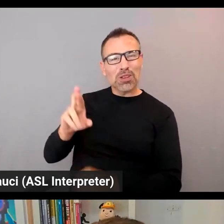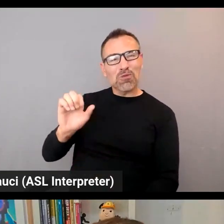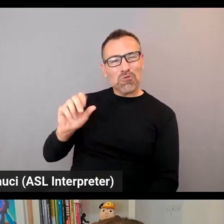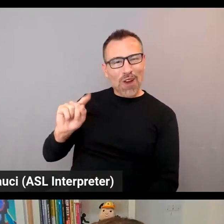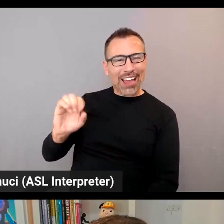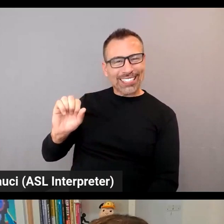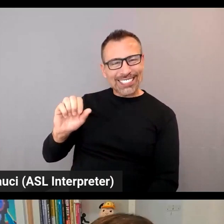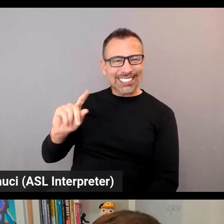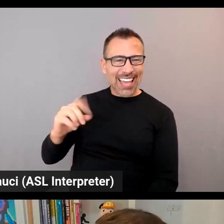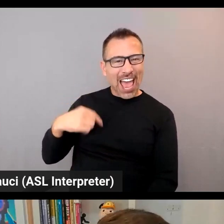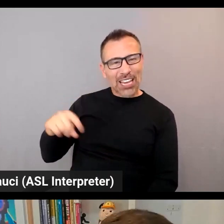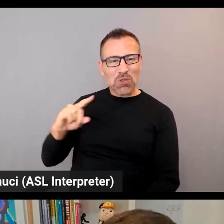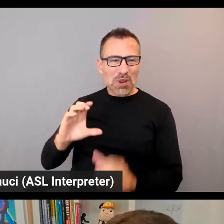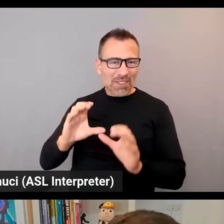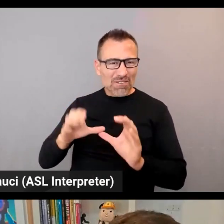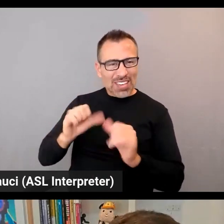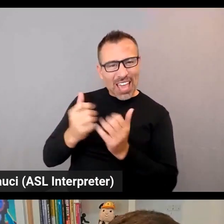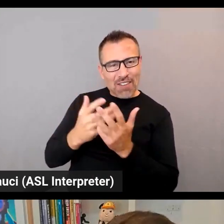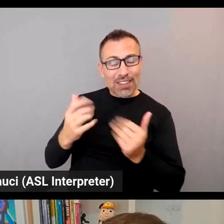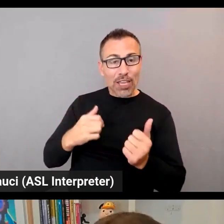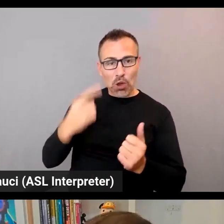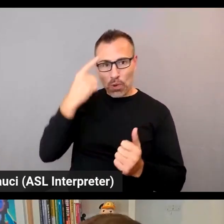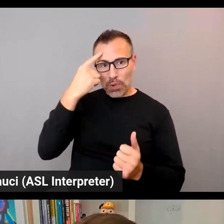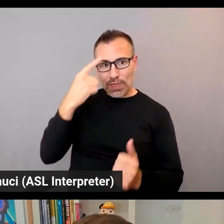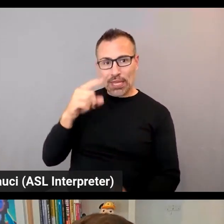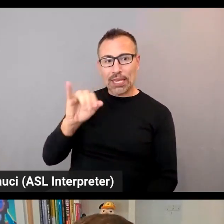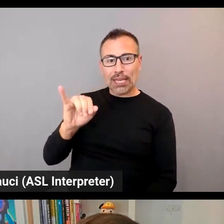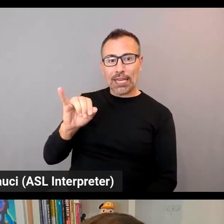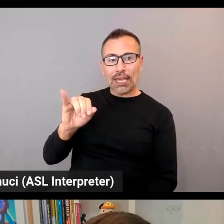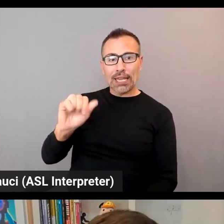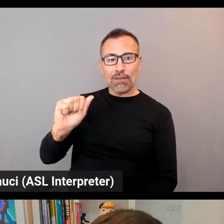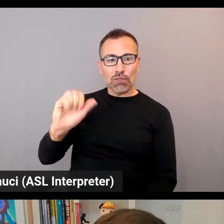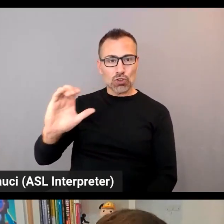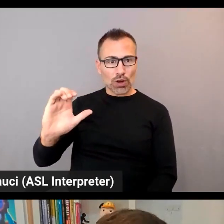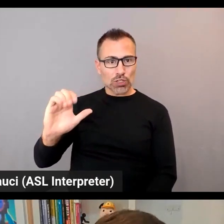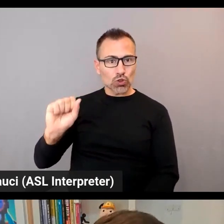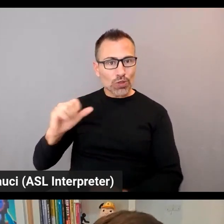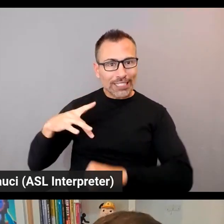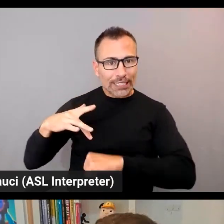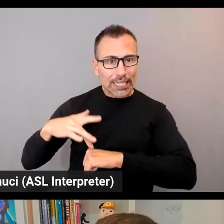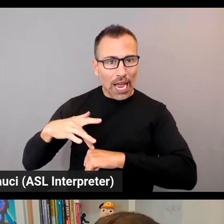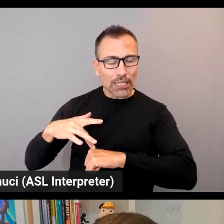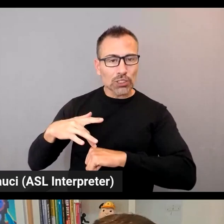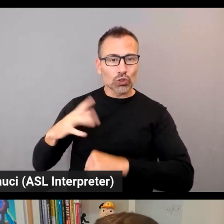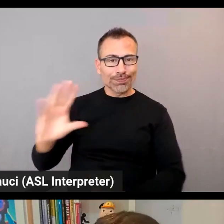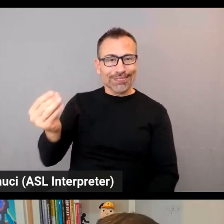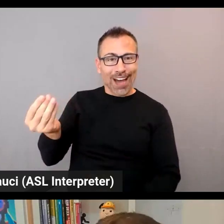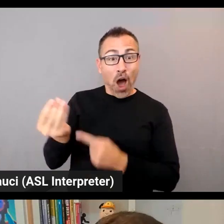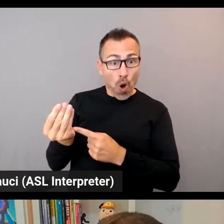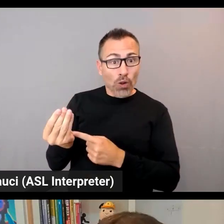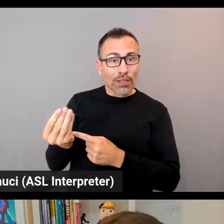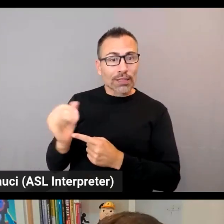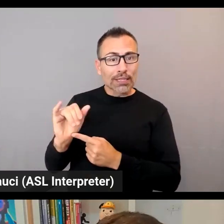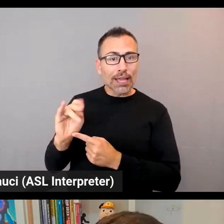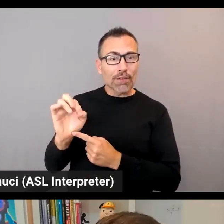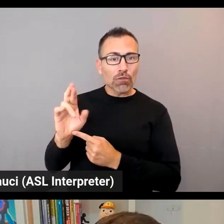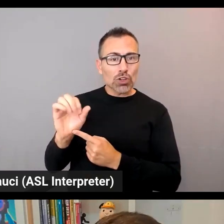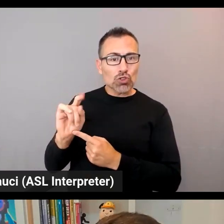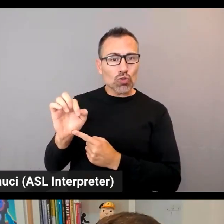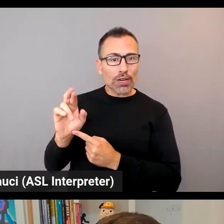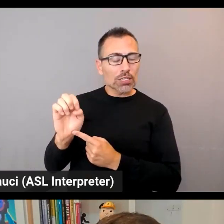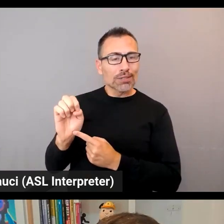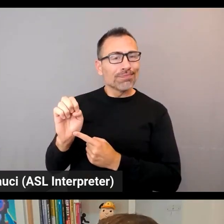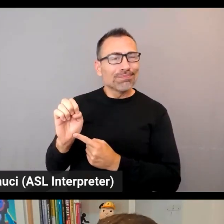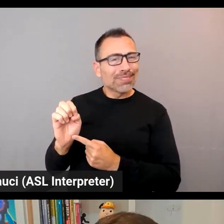infrastructure is what we can actually touch and put in our hands, but it's way beyond that now. Now it's about architecture and